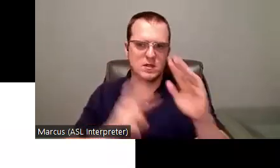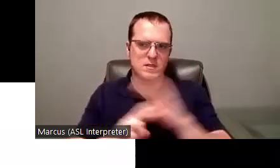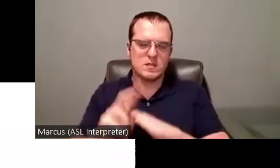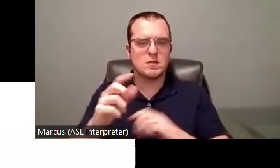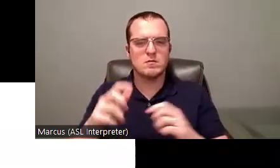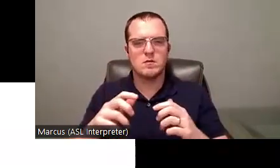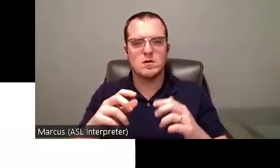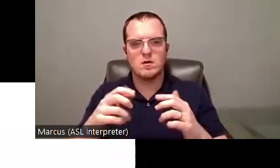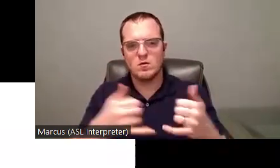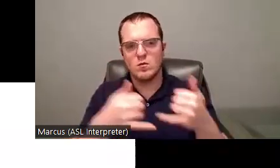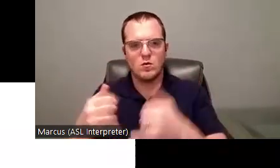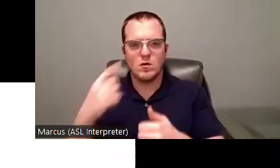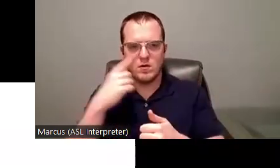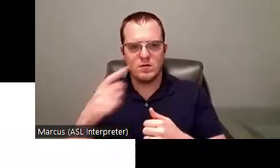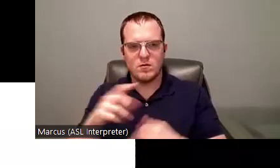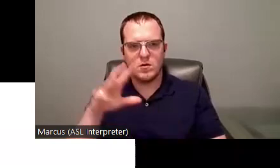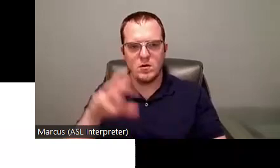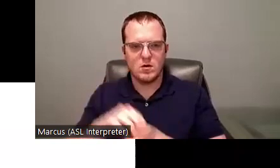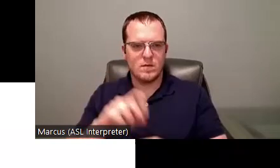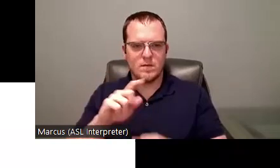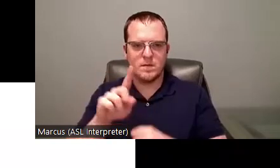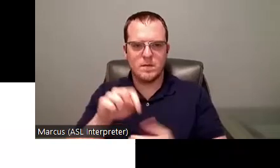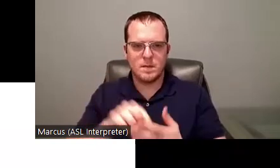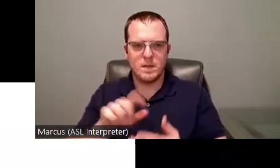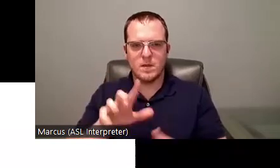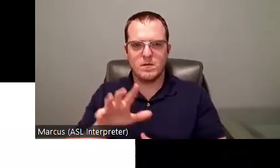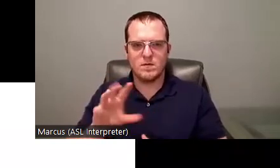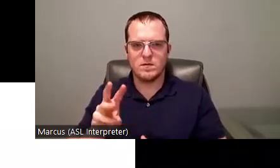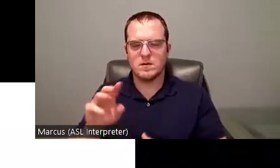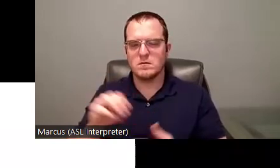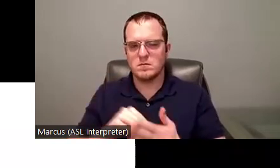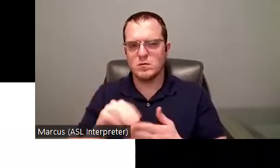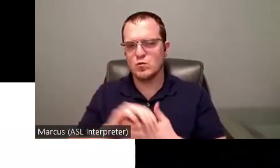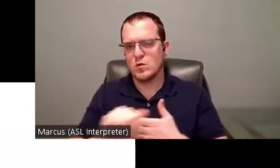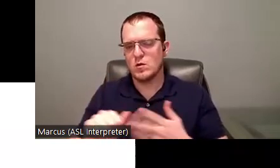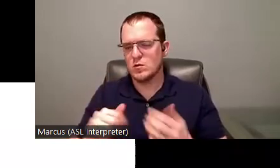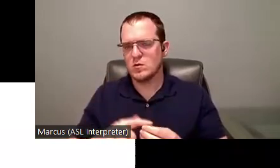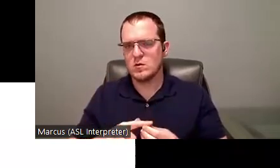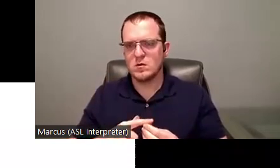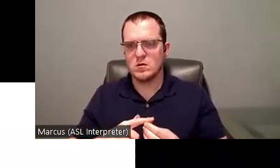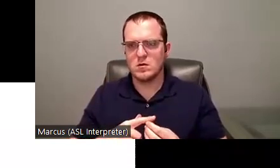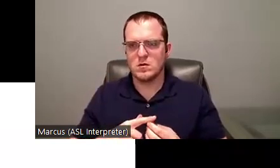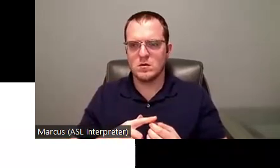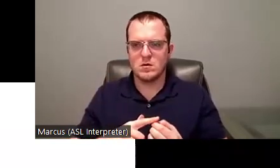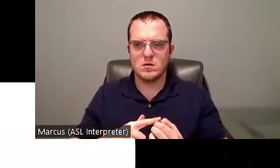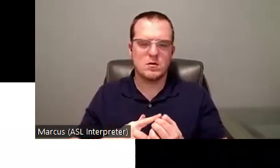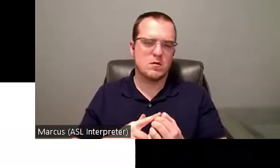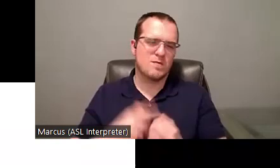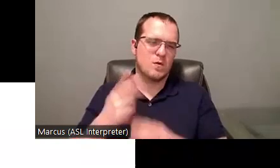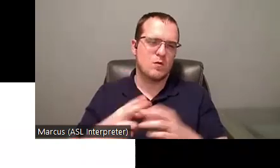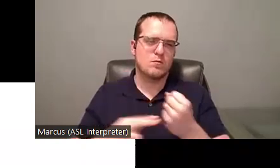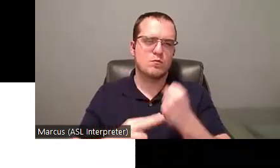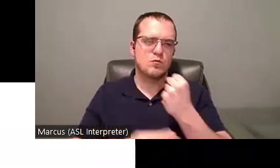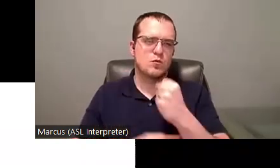these programs for a combined total of $1.56 million in the form of a bridge loan. Along with